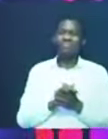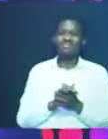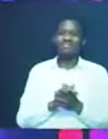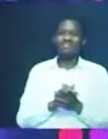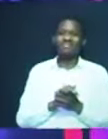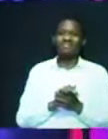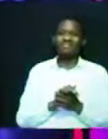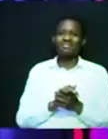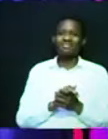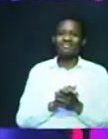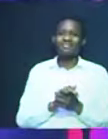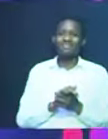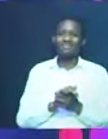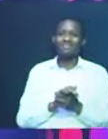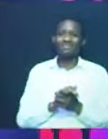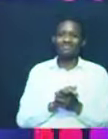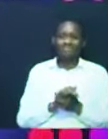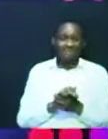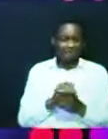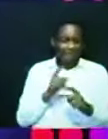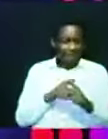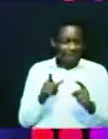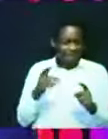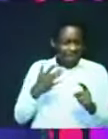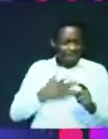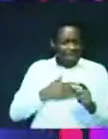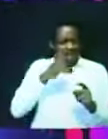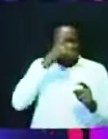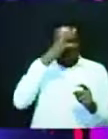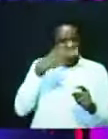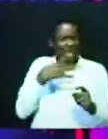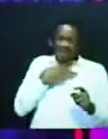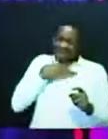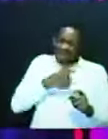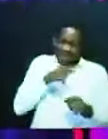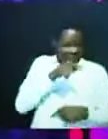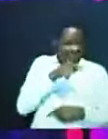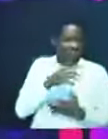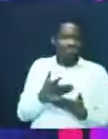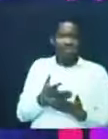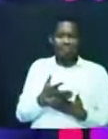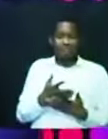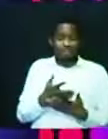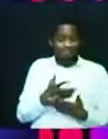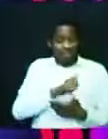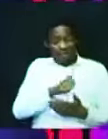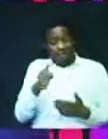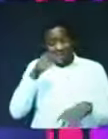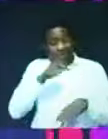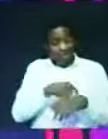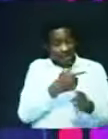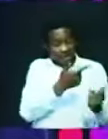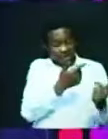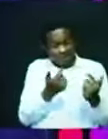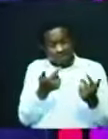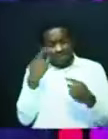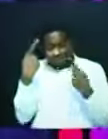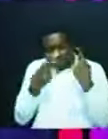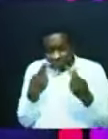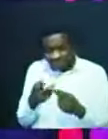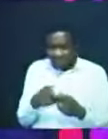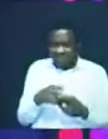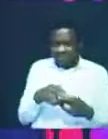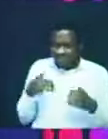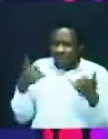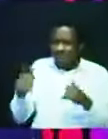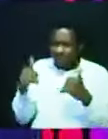But I realized that my father liked him so much. Anytime he comes around, he will be jumping up and down with the